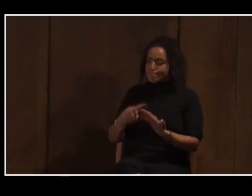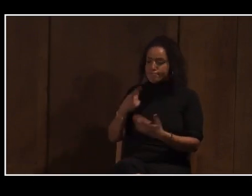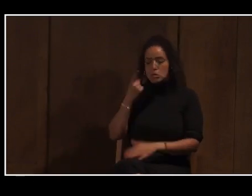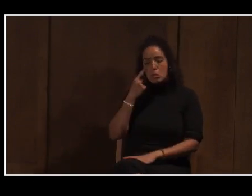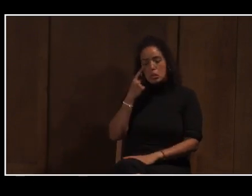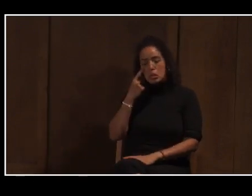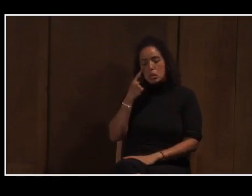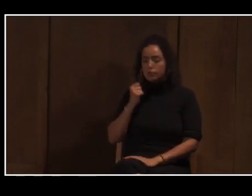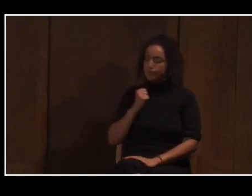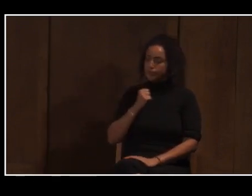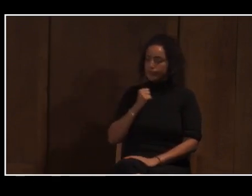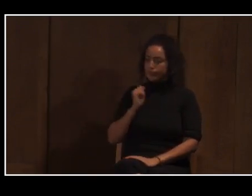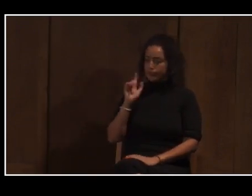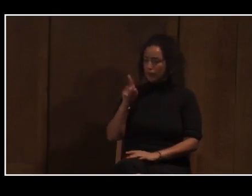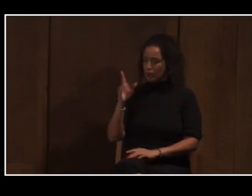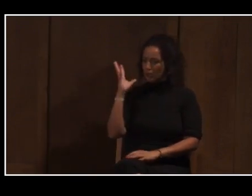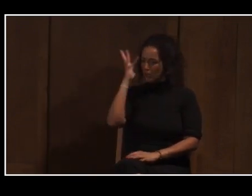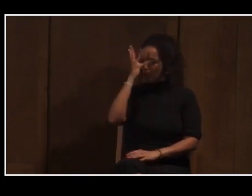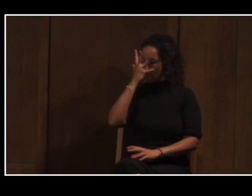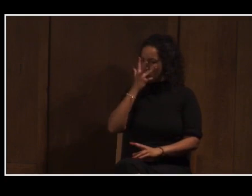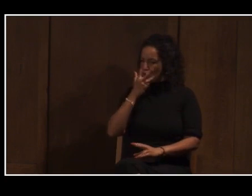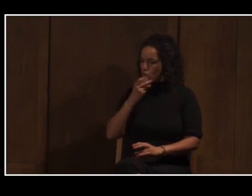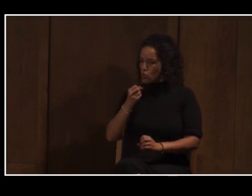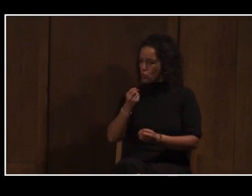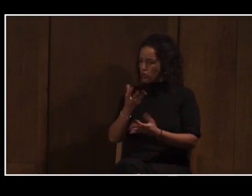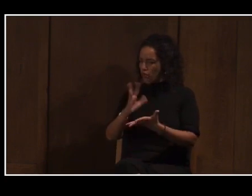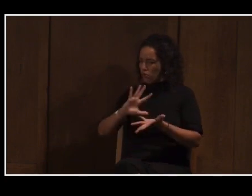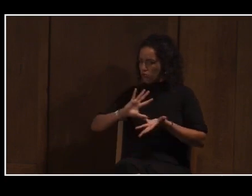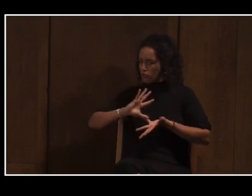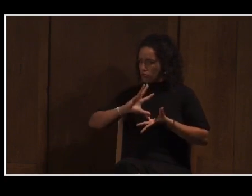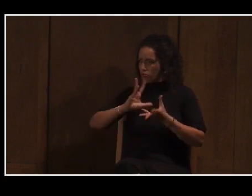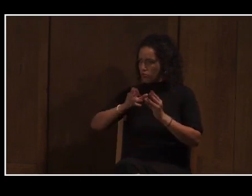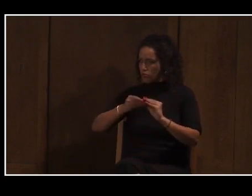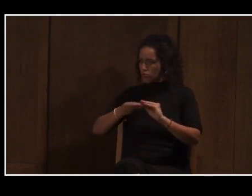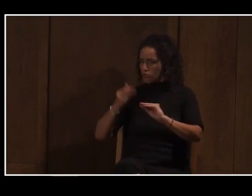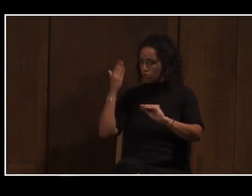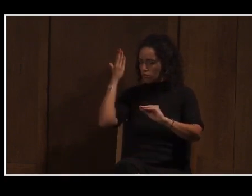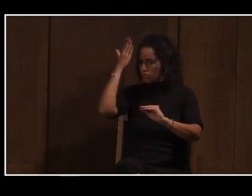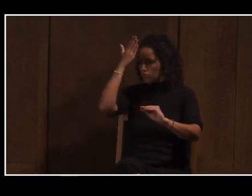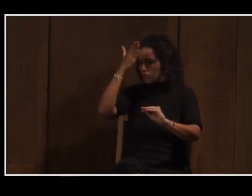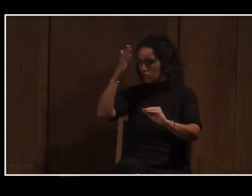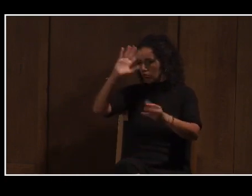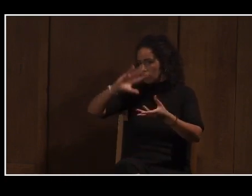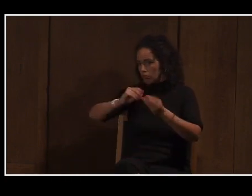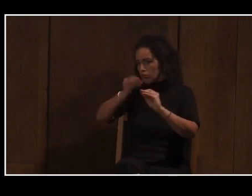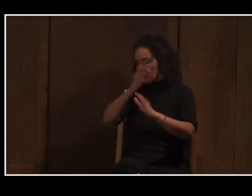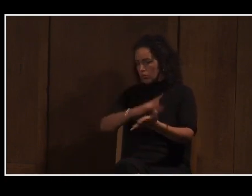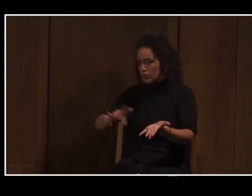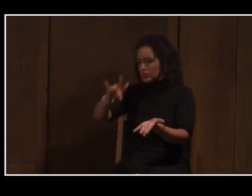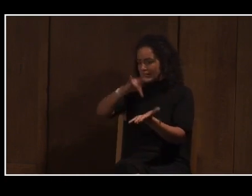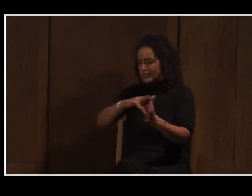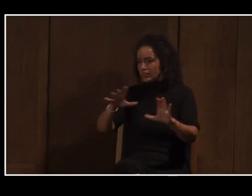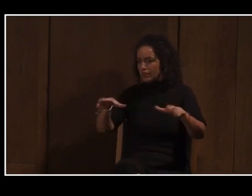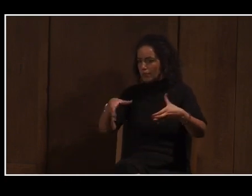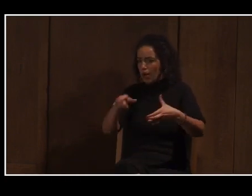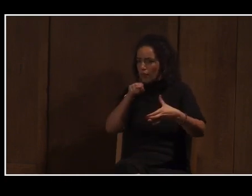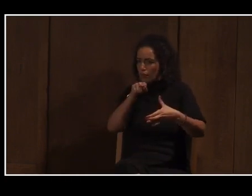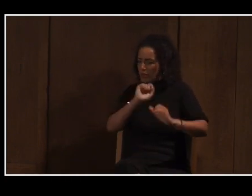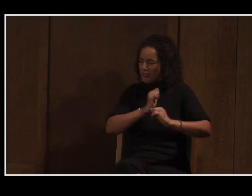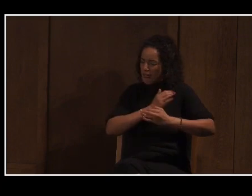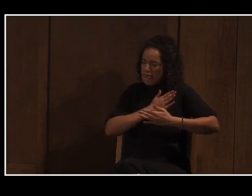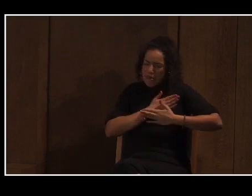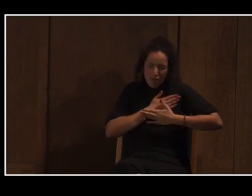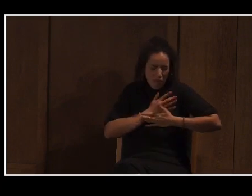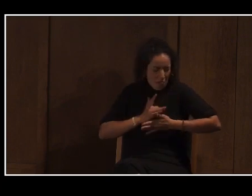what a beautiful speculative exercise to invent a city department for, again, like the stubborn love of my life. And that it